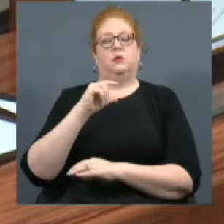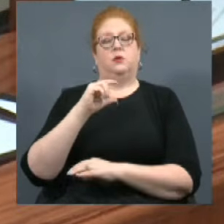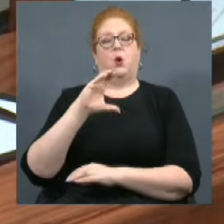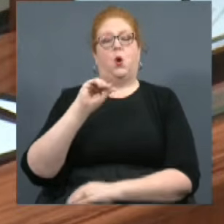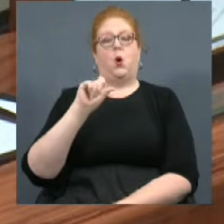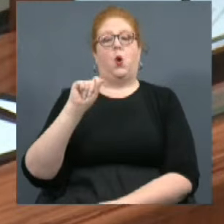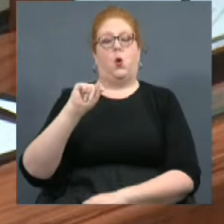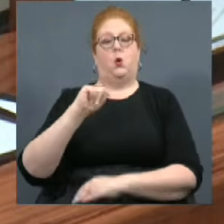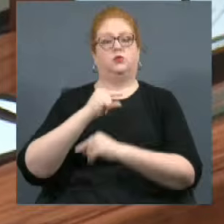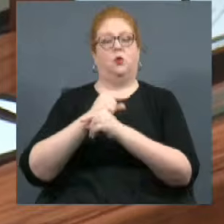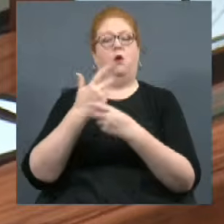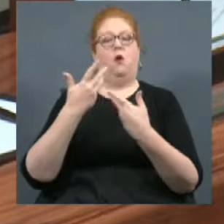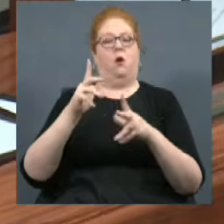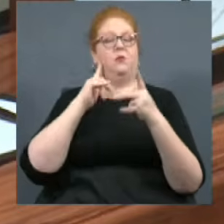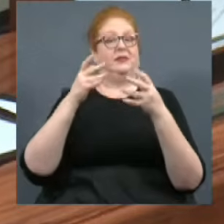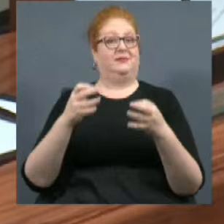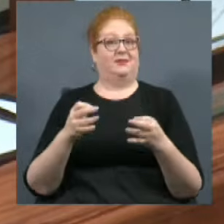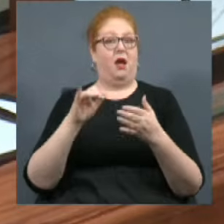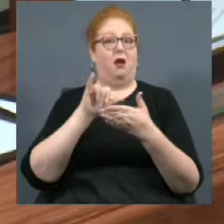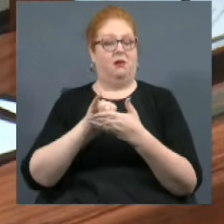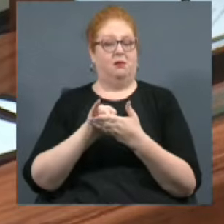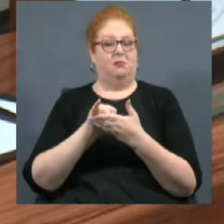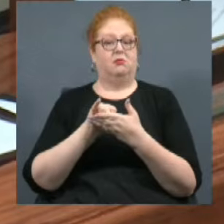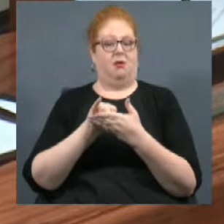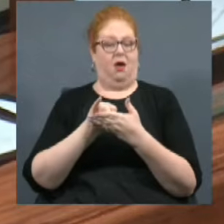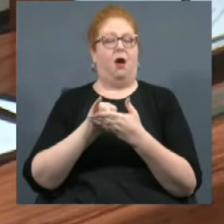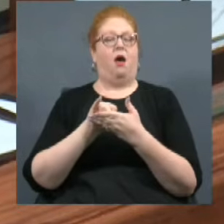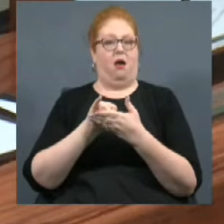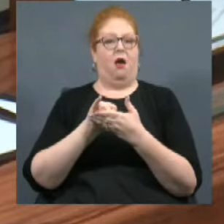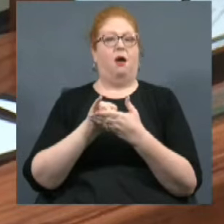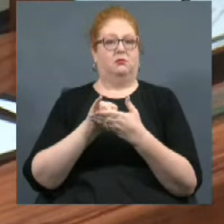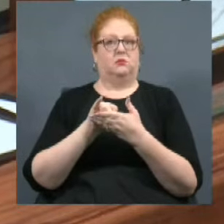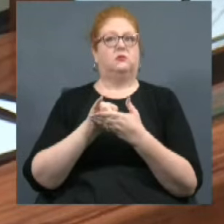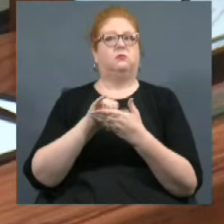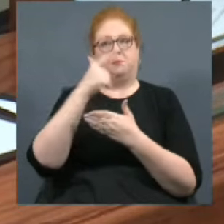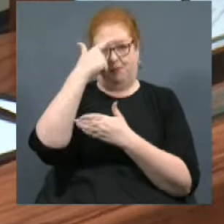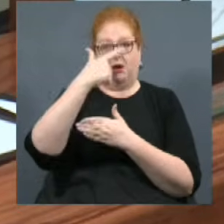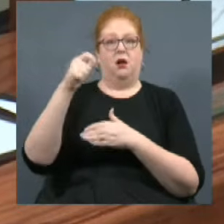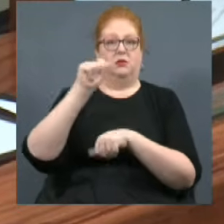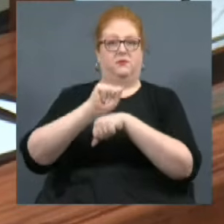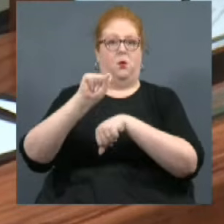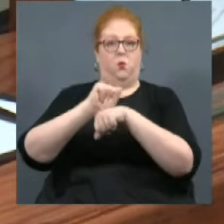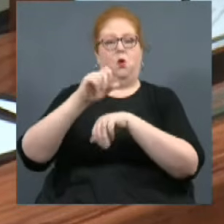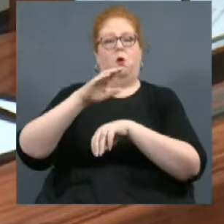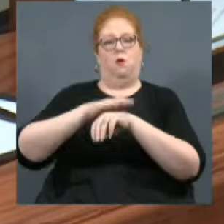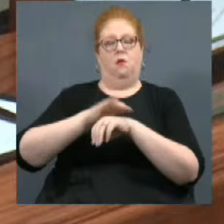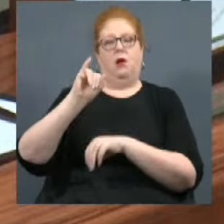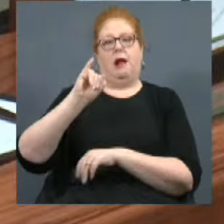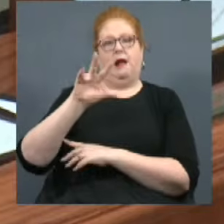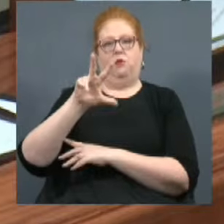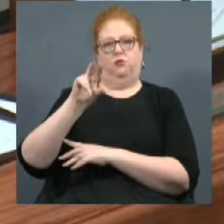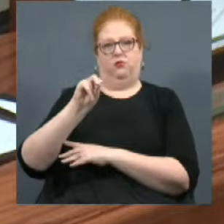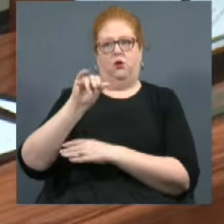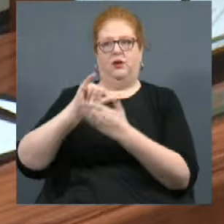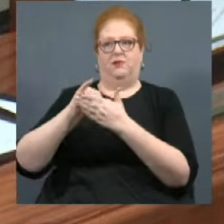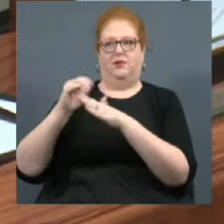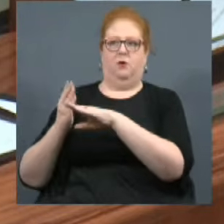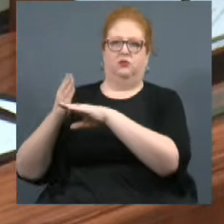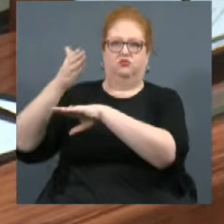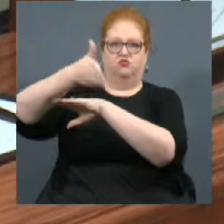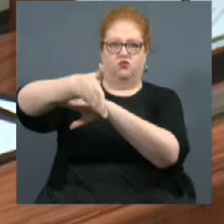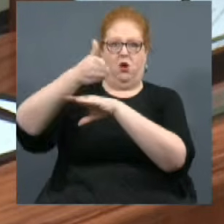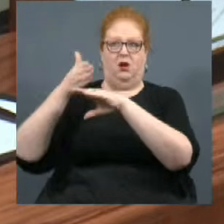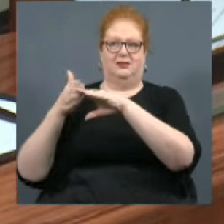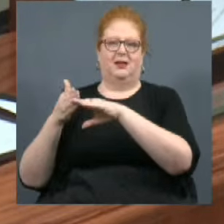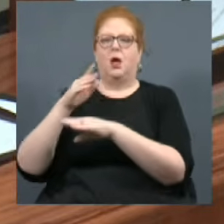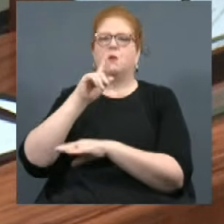of the interstate the 30 crossing part was being done, that it was not a good time to